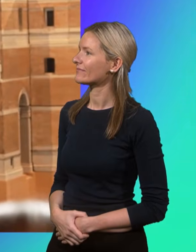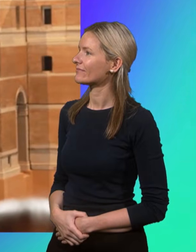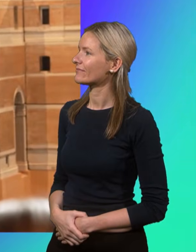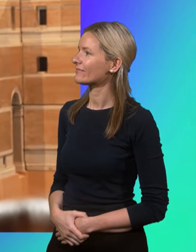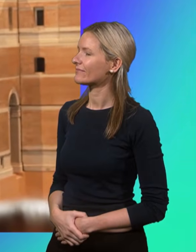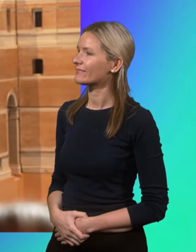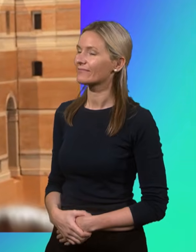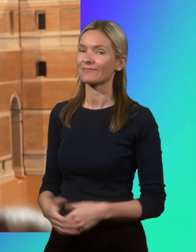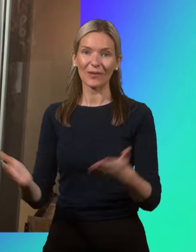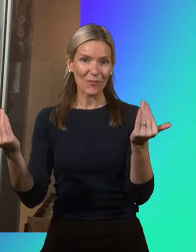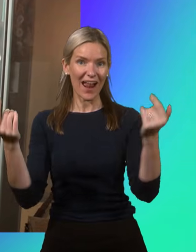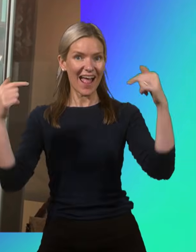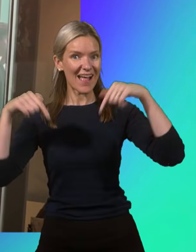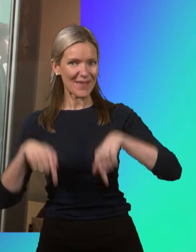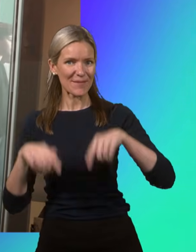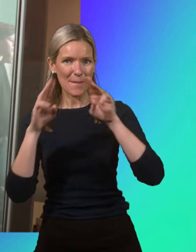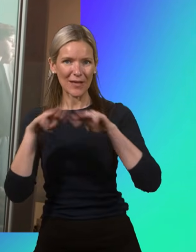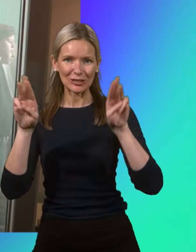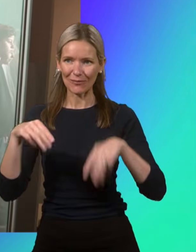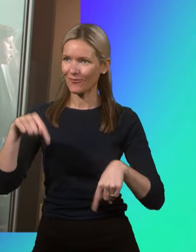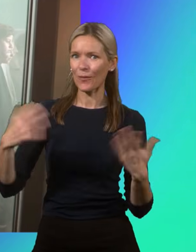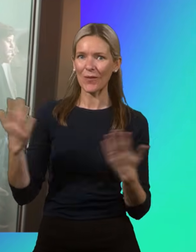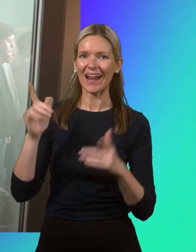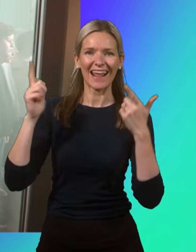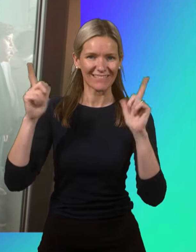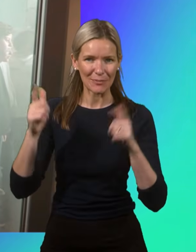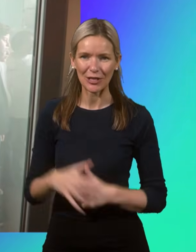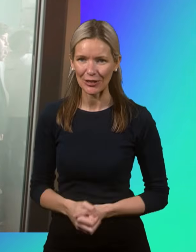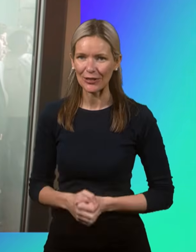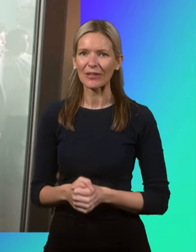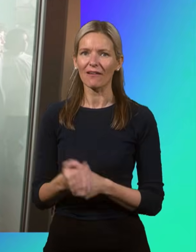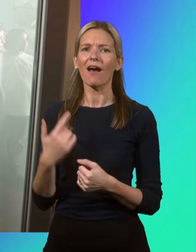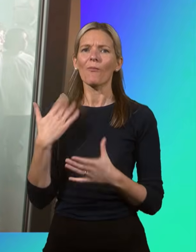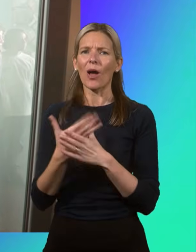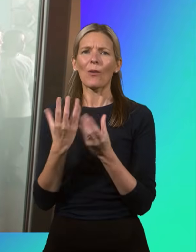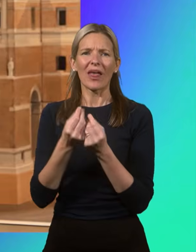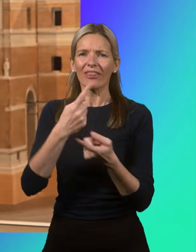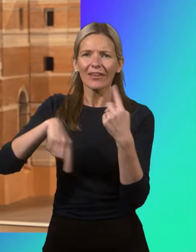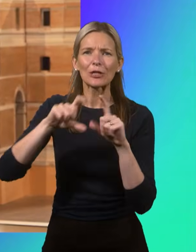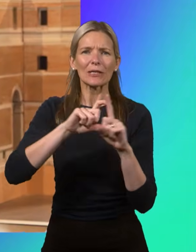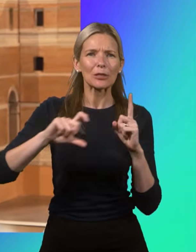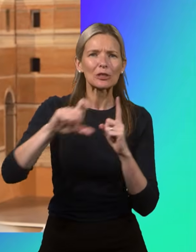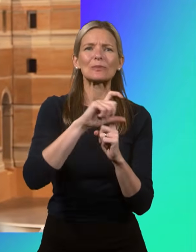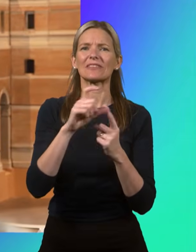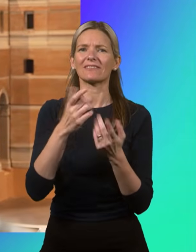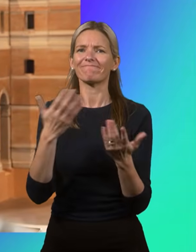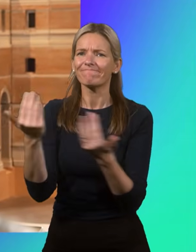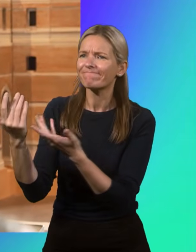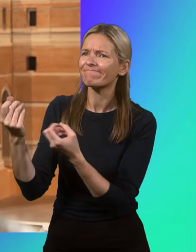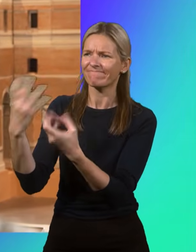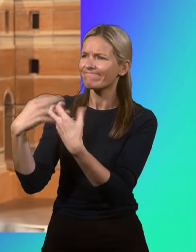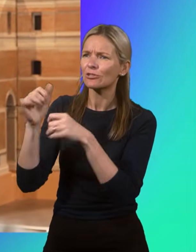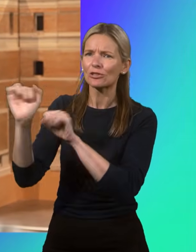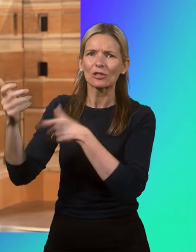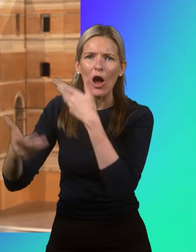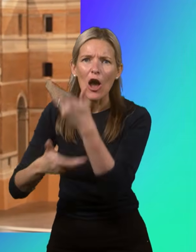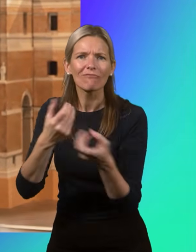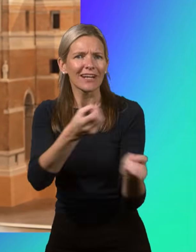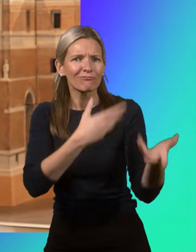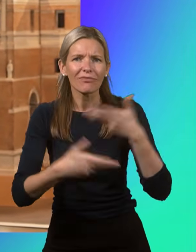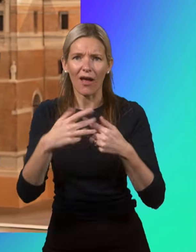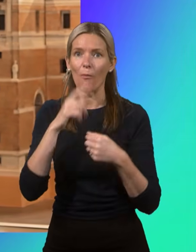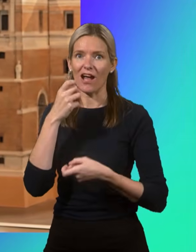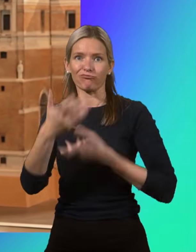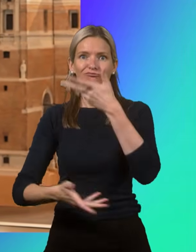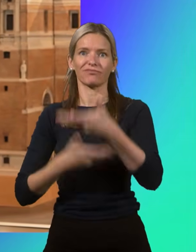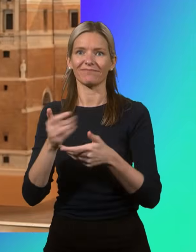So welcome to the Museum of Liverpool. We work with lots and lots of communities to look at how we can tell their stories, and today we're looking at the Jewish